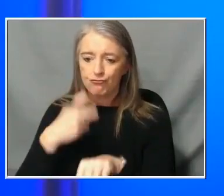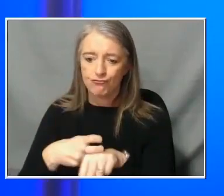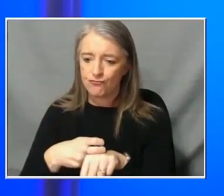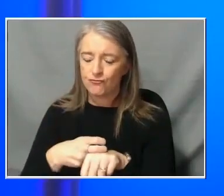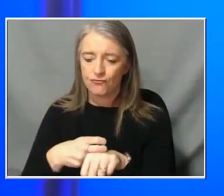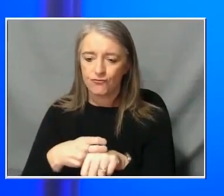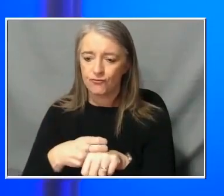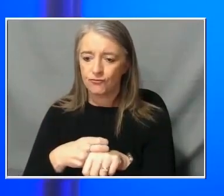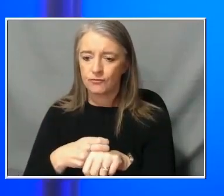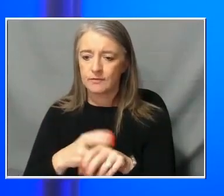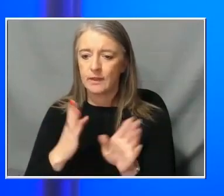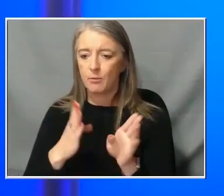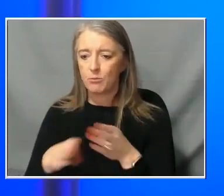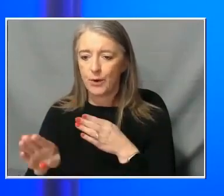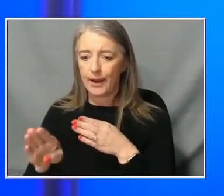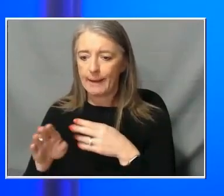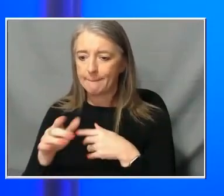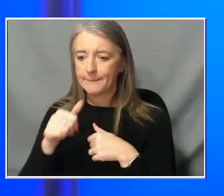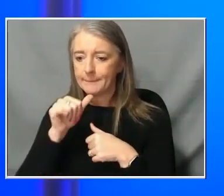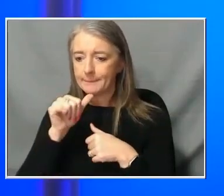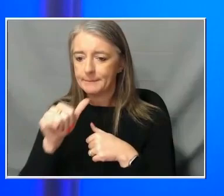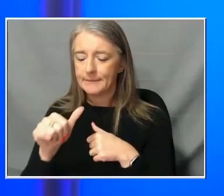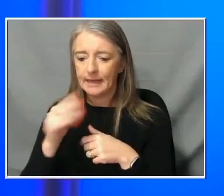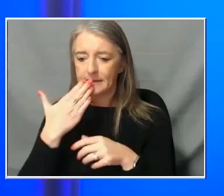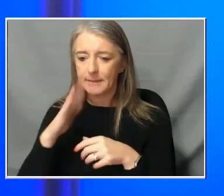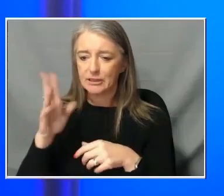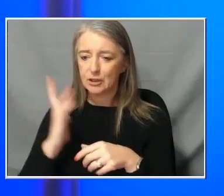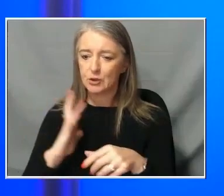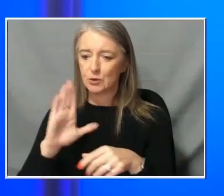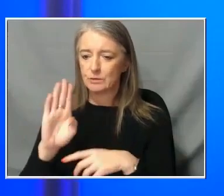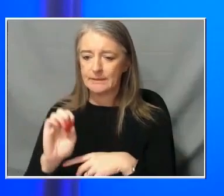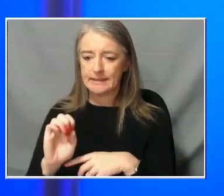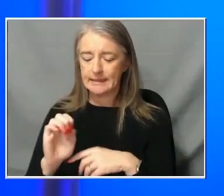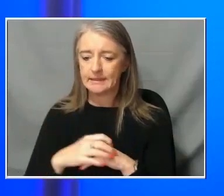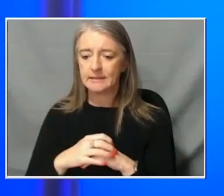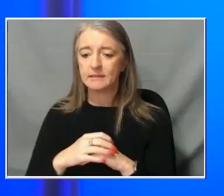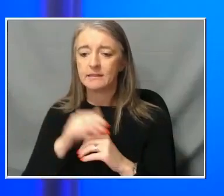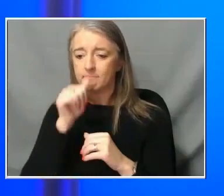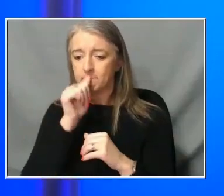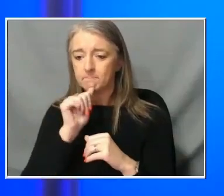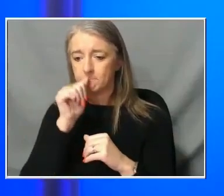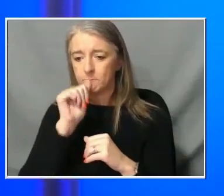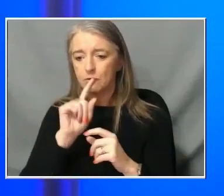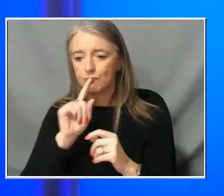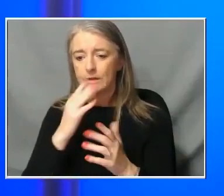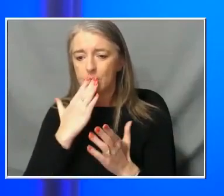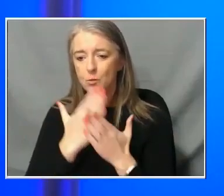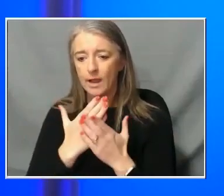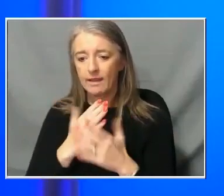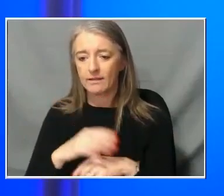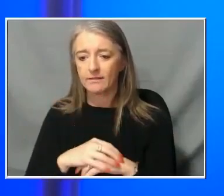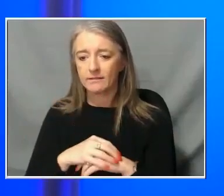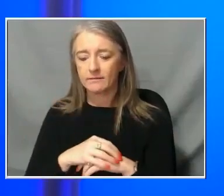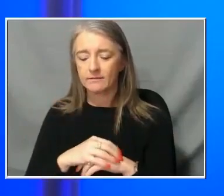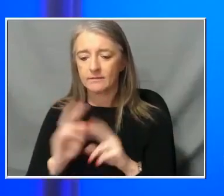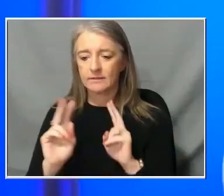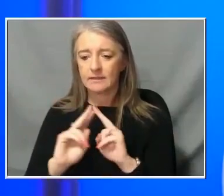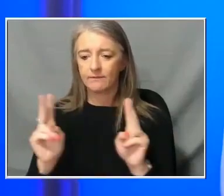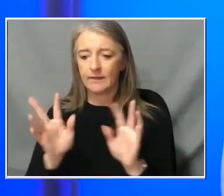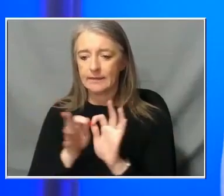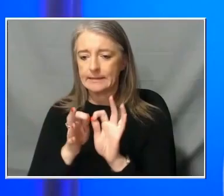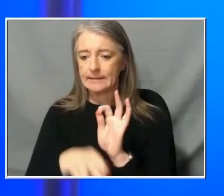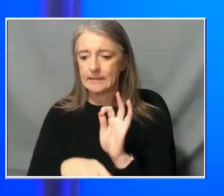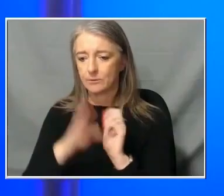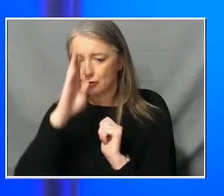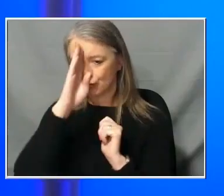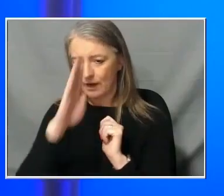The prep is not as bad as what it used to be even, and it's tolerated really well. It's a very simple, straightforward